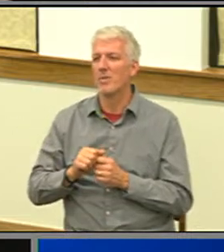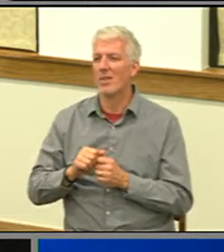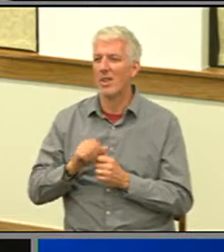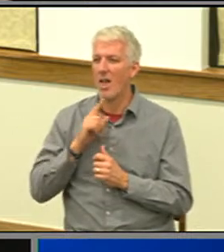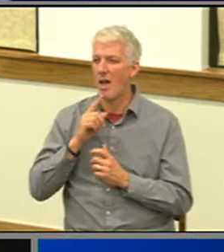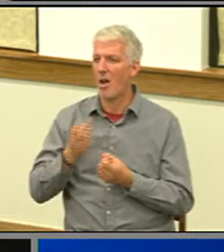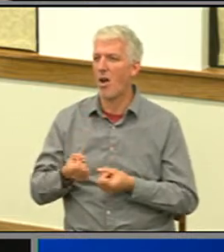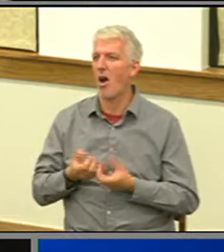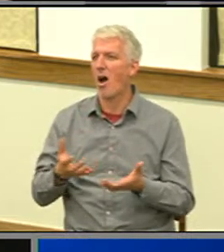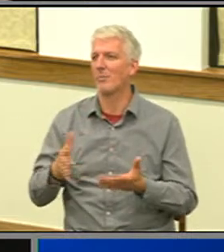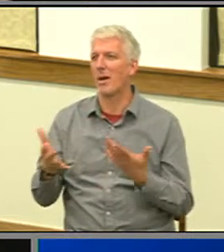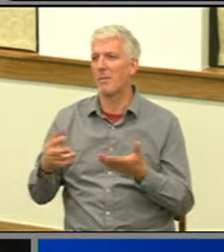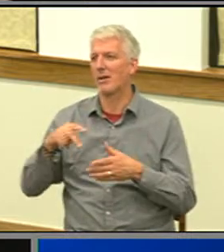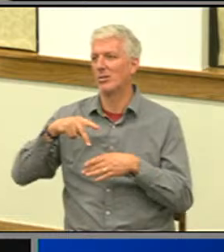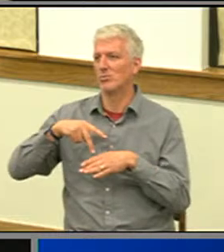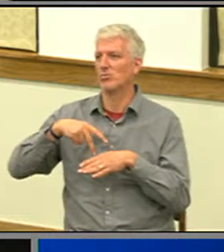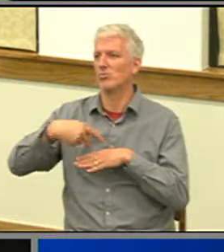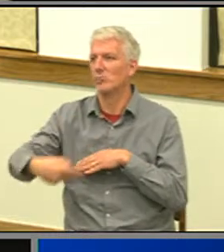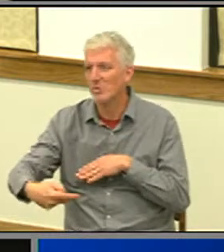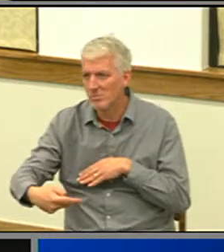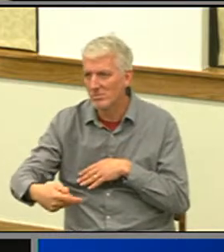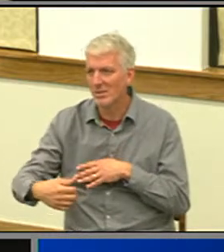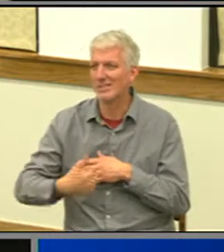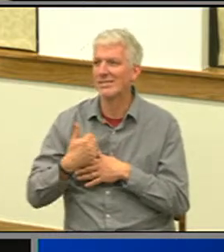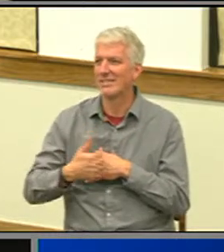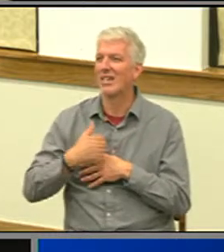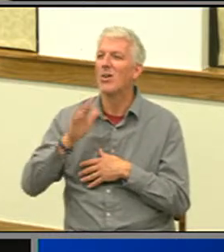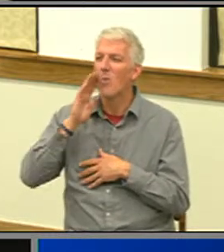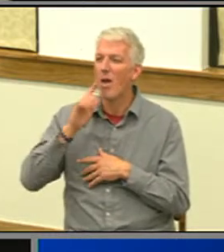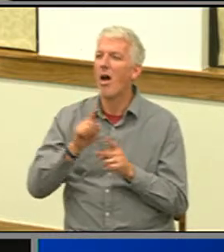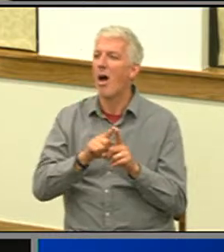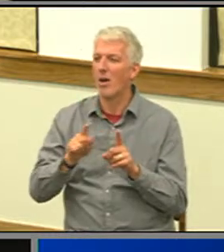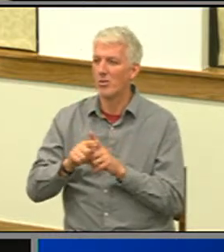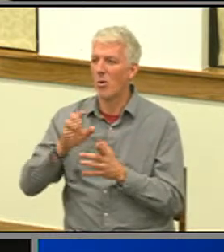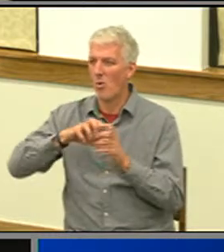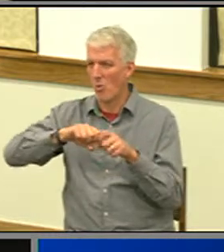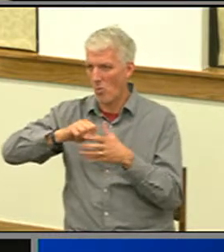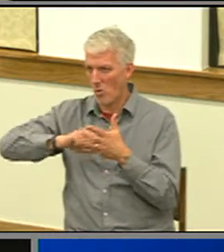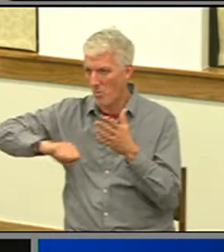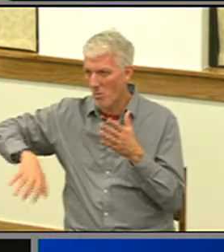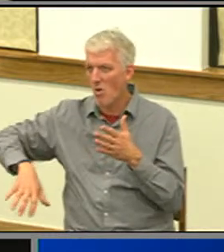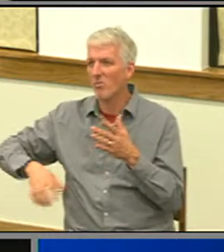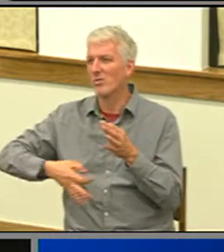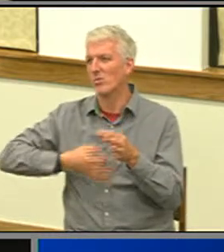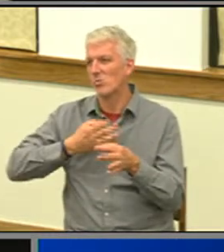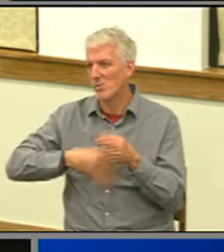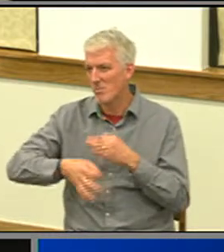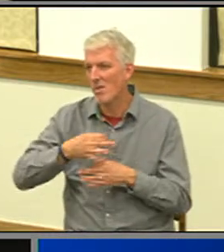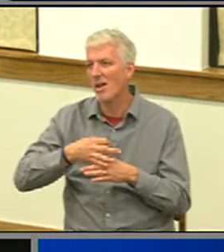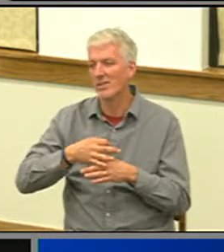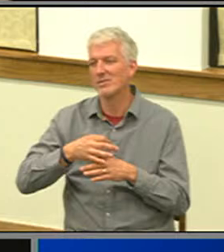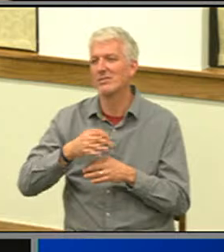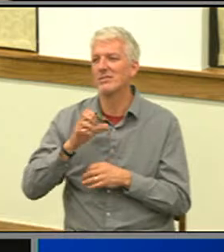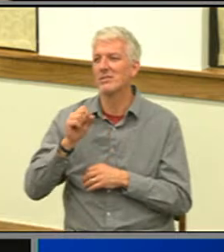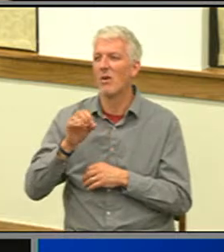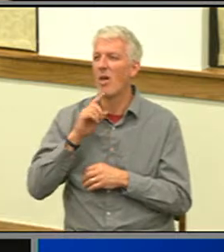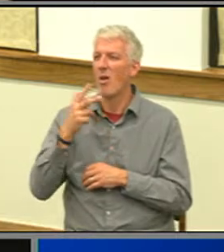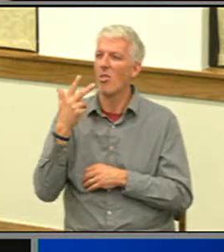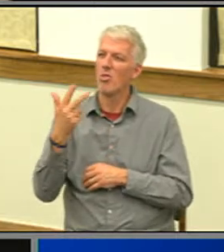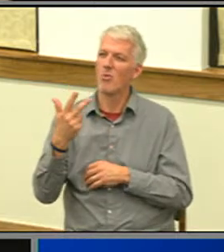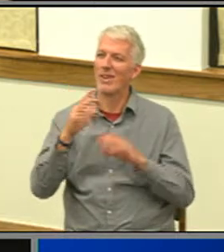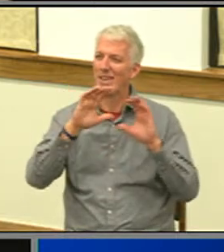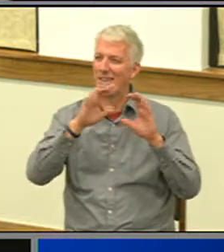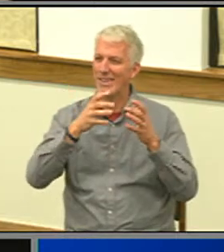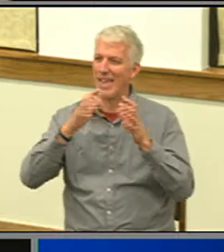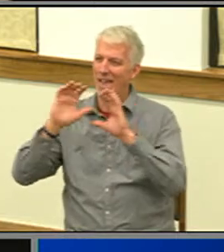poses tripping hazards, those driveways will also be removed and replaced. Actually, there's also 3 category.